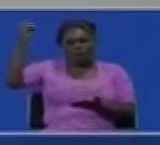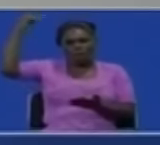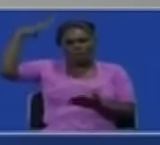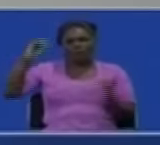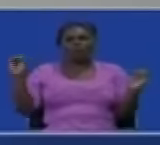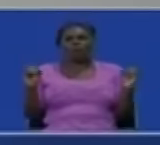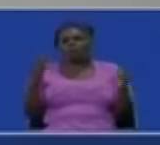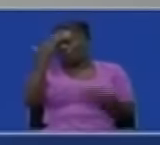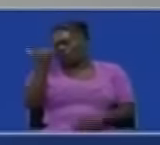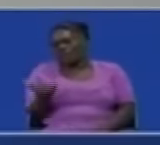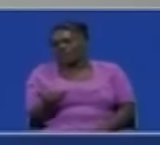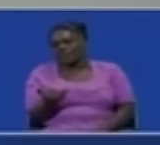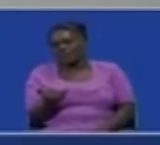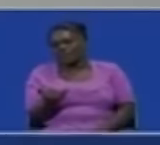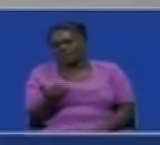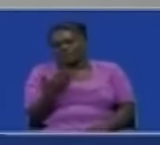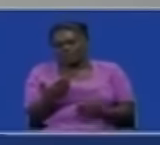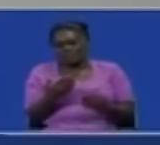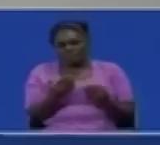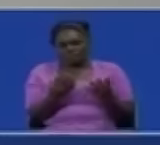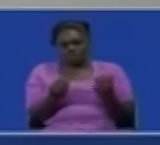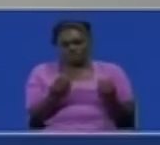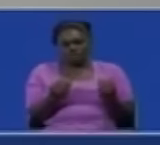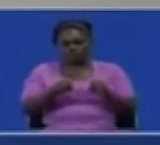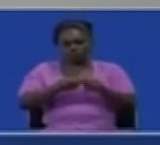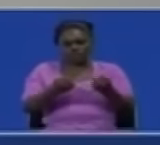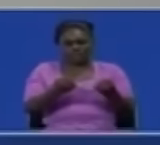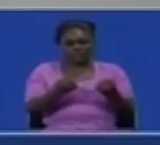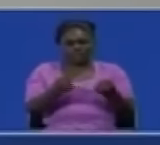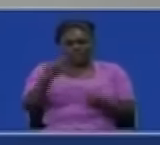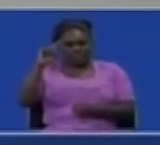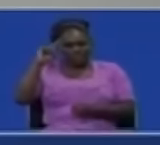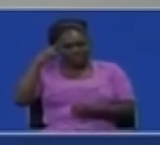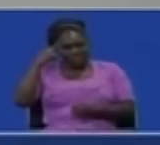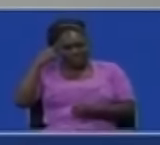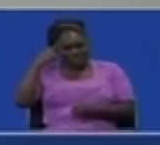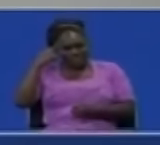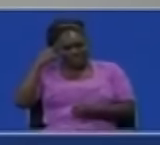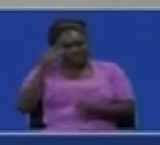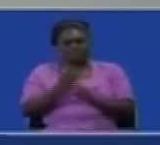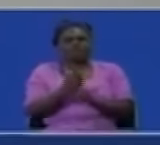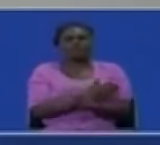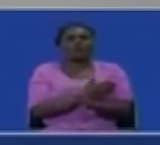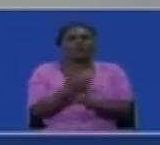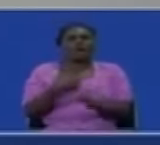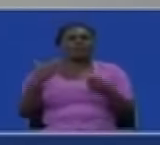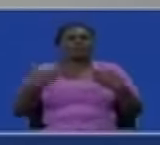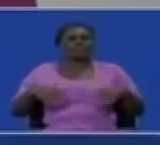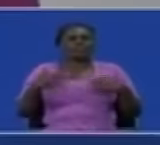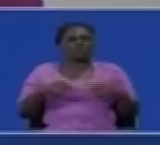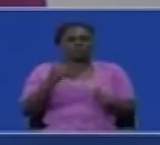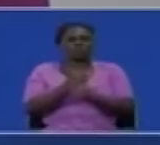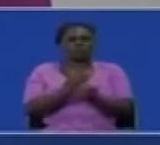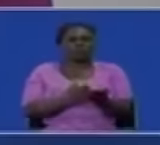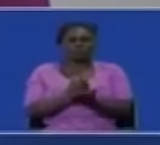Or maybe the software got corrupted, why didn't you think of that in advance and then have people to make